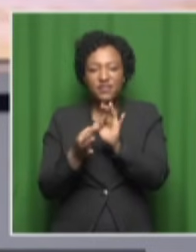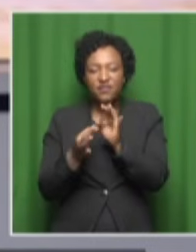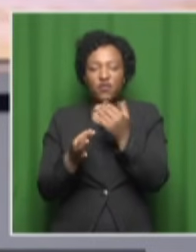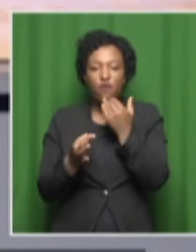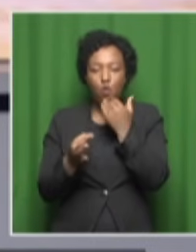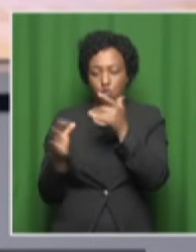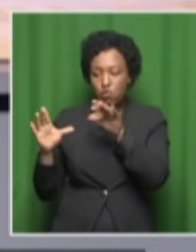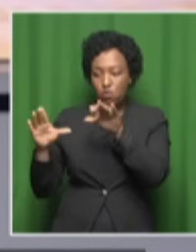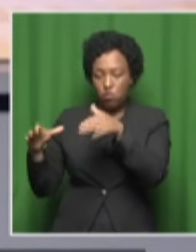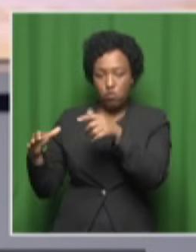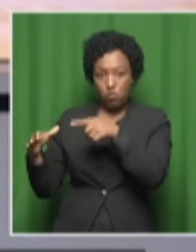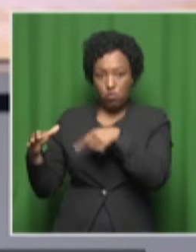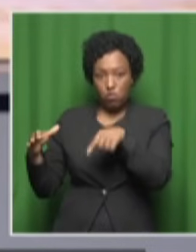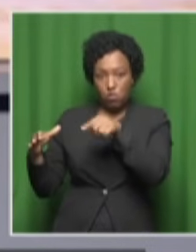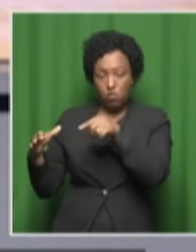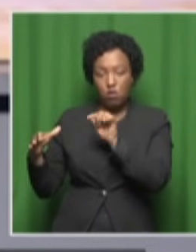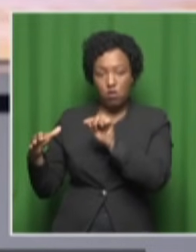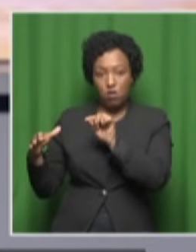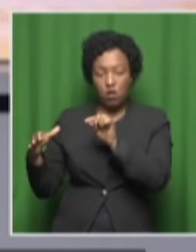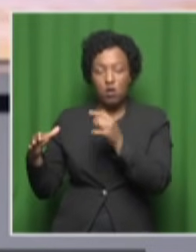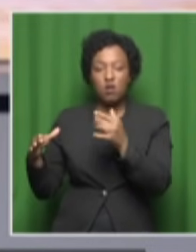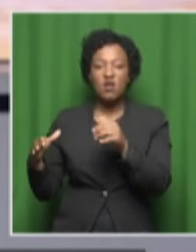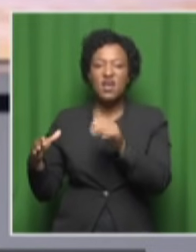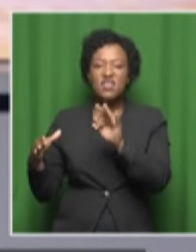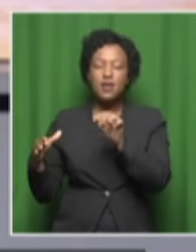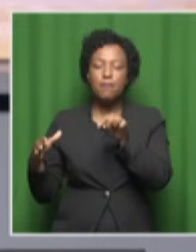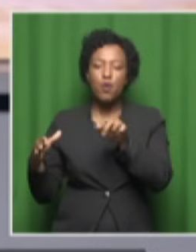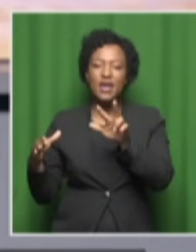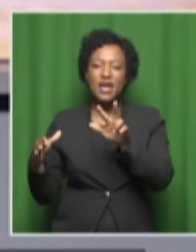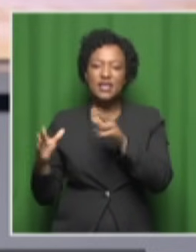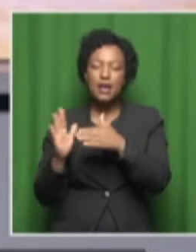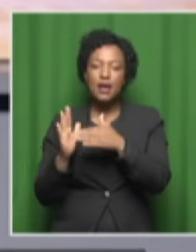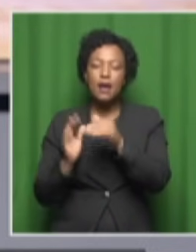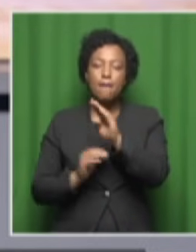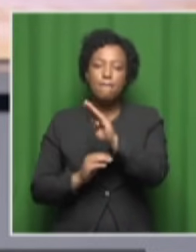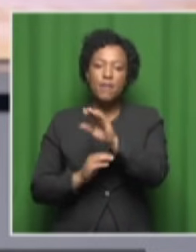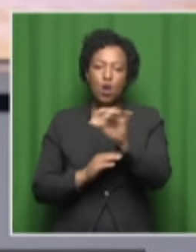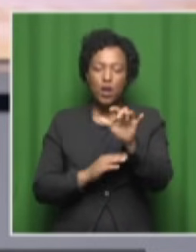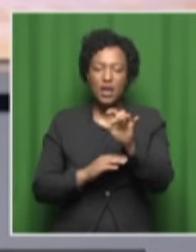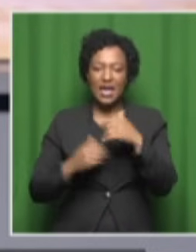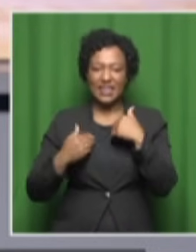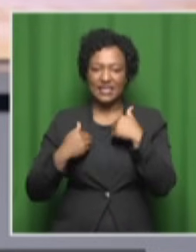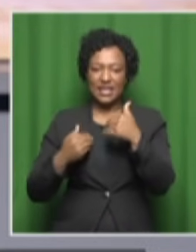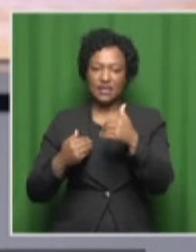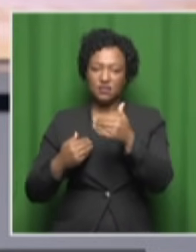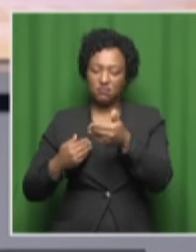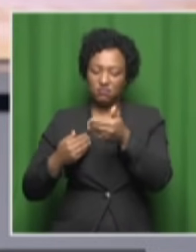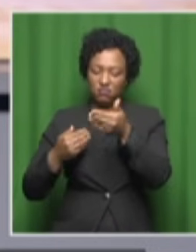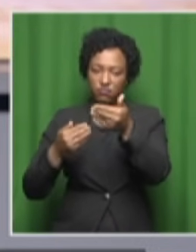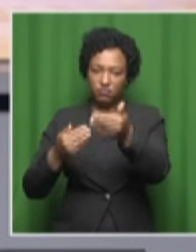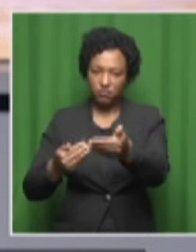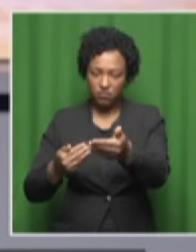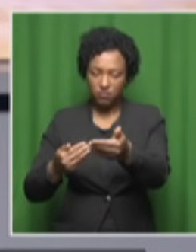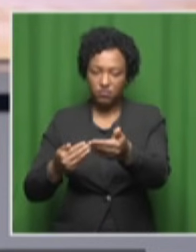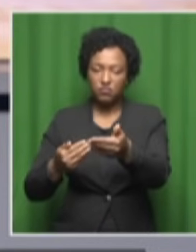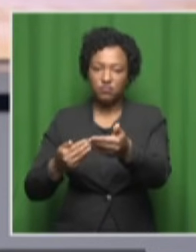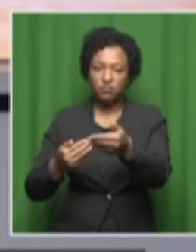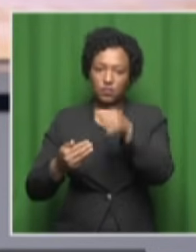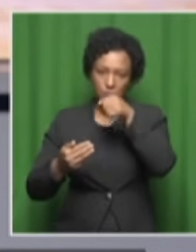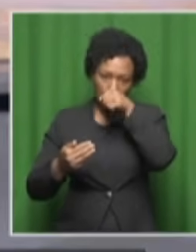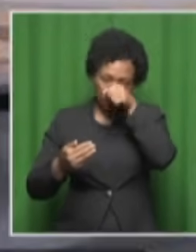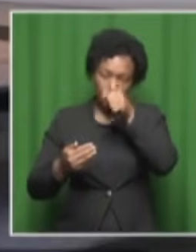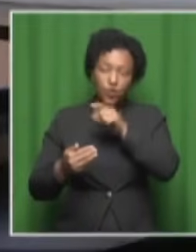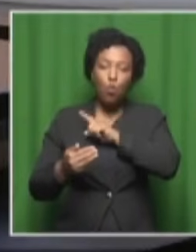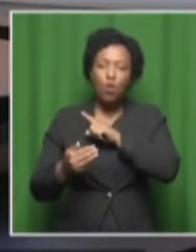at those. It's 3.8 billion, which is the initial phase. Mm. The idea is to mobilize. How did you arrive at that